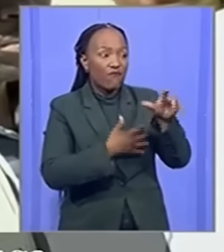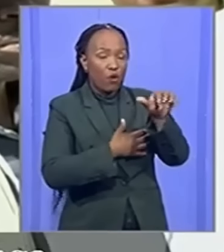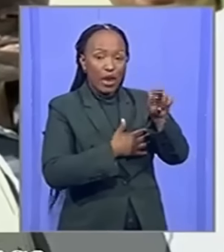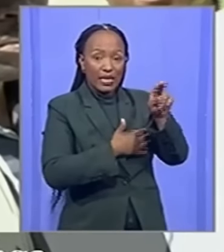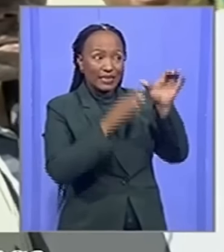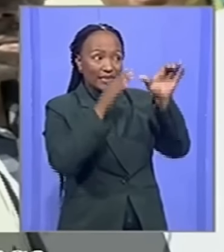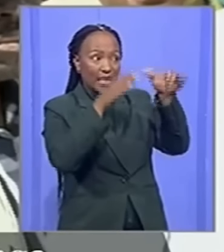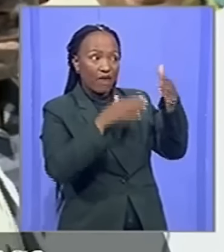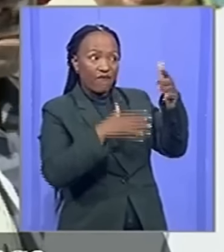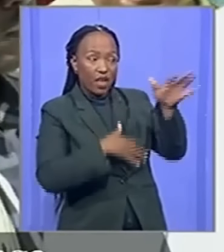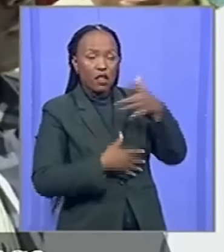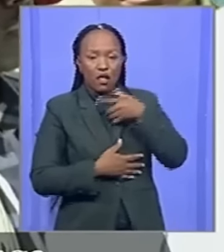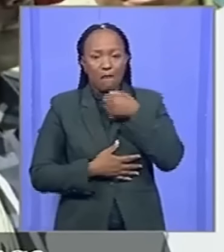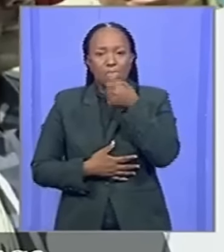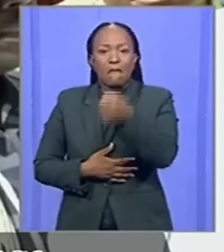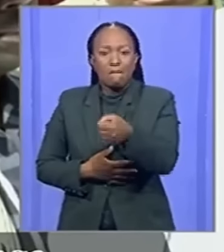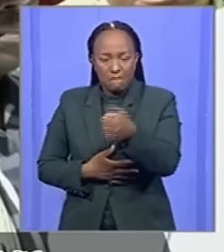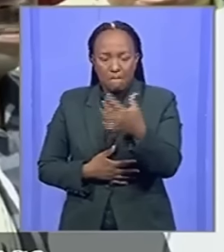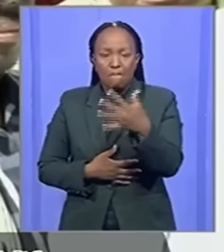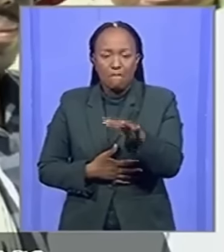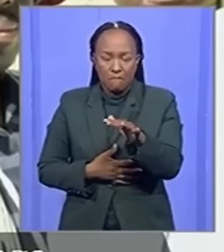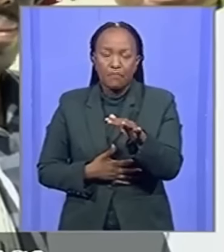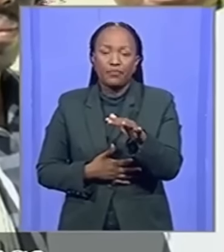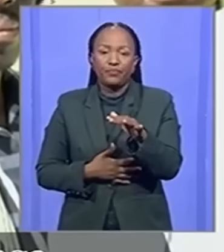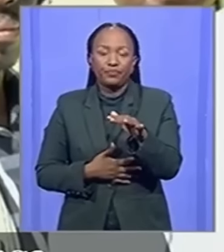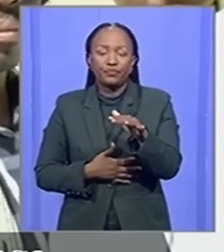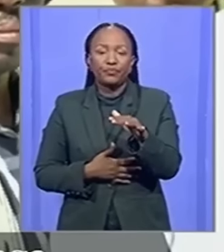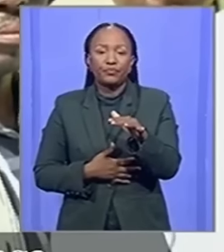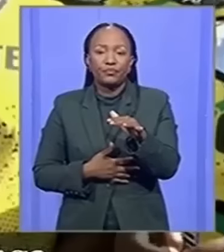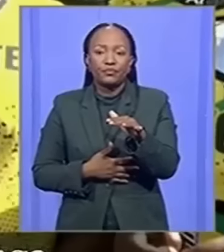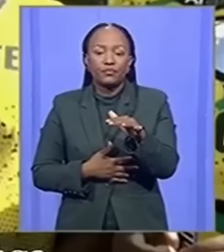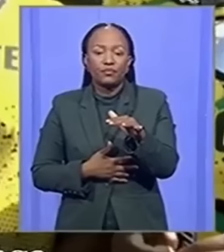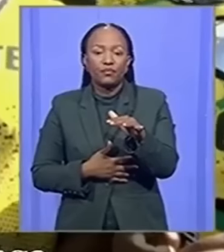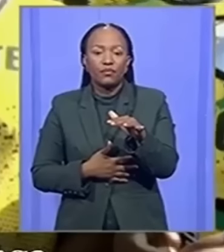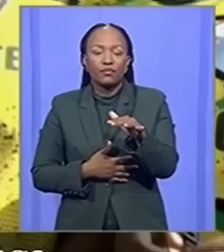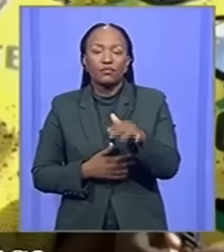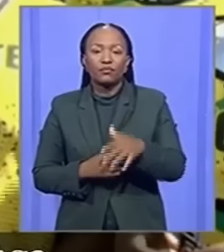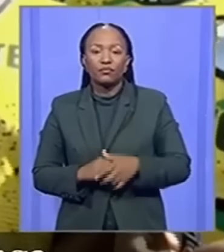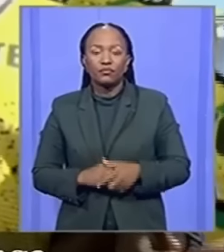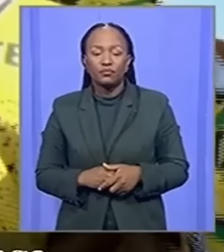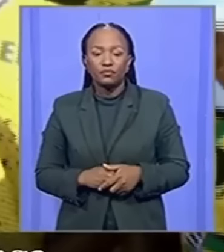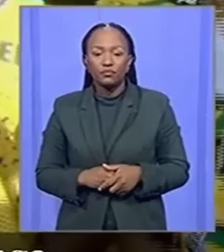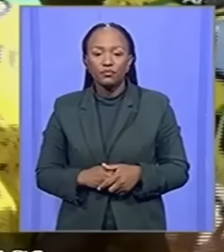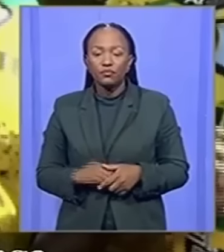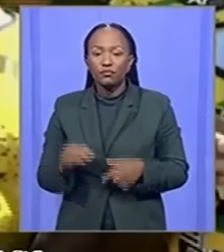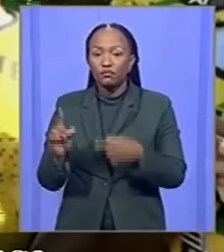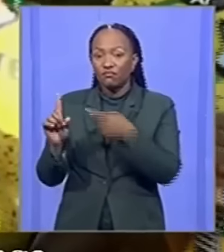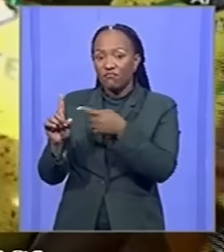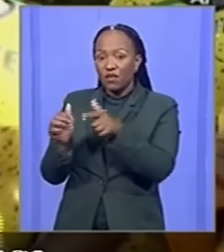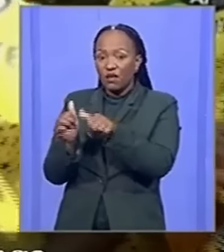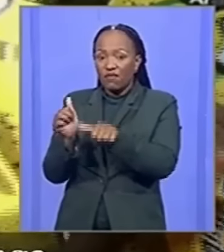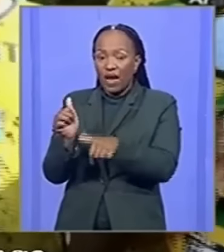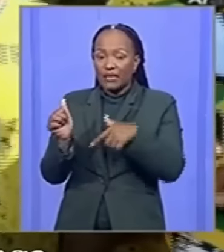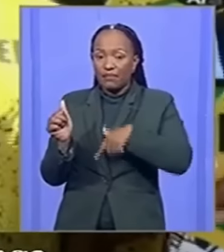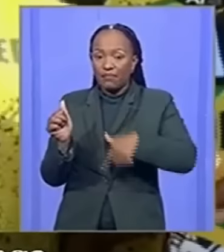ANC. So I'm here at the behest of the leadership. Motlatsi eno wa mopresidente wa mehleng o ile a